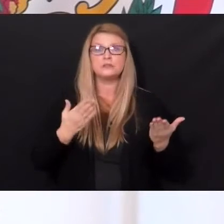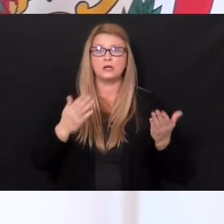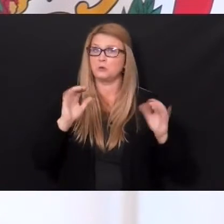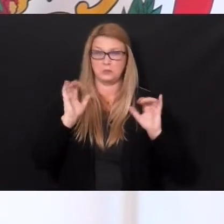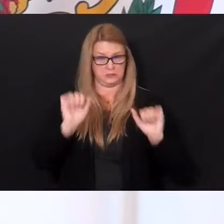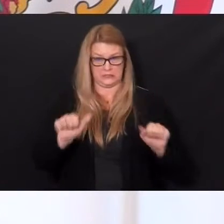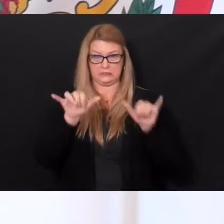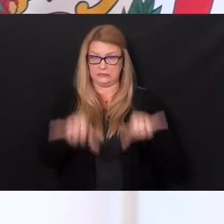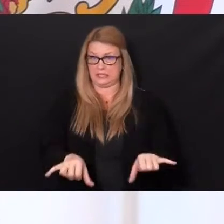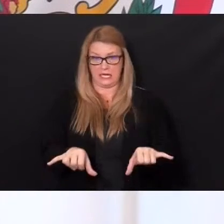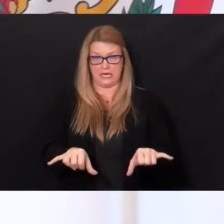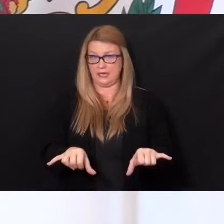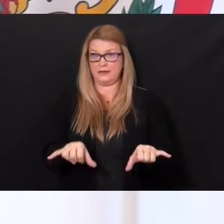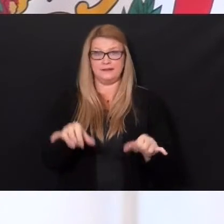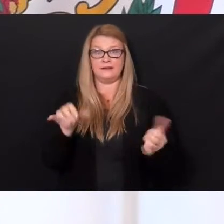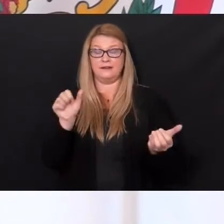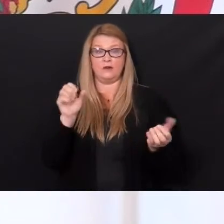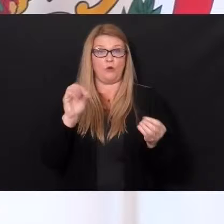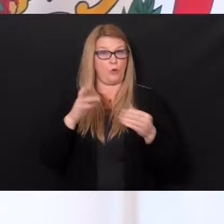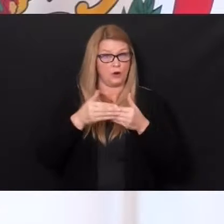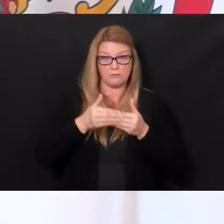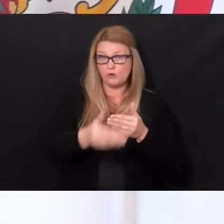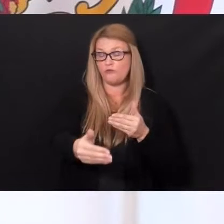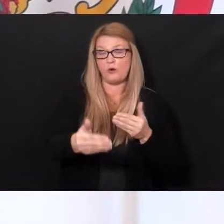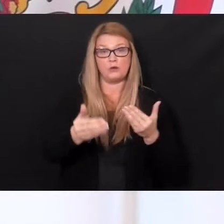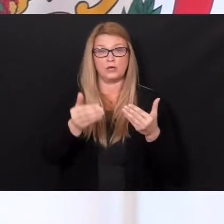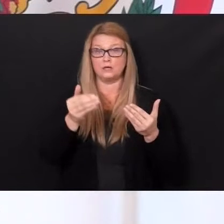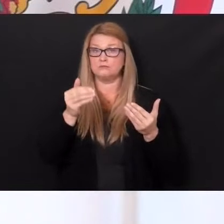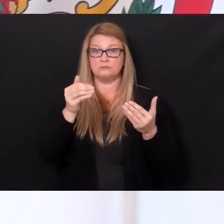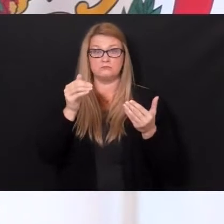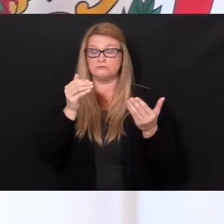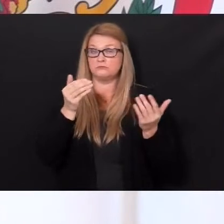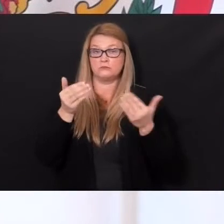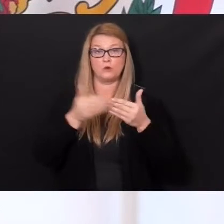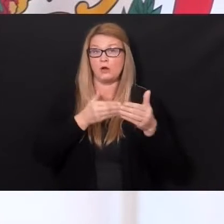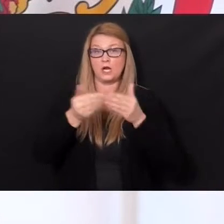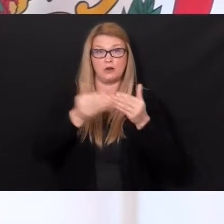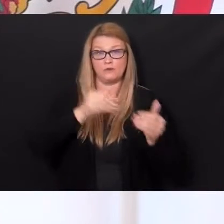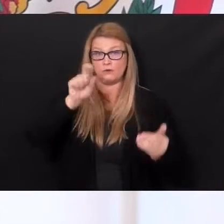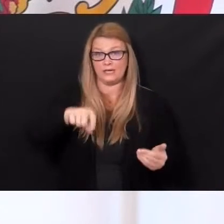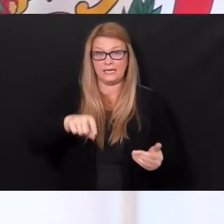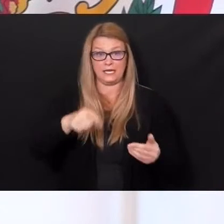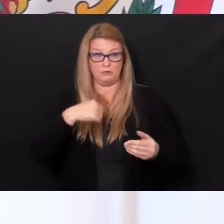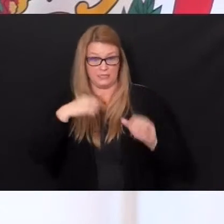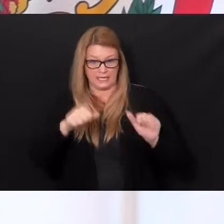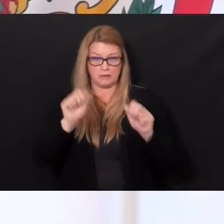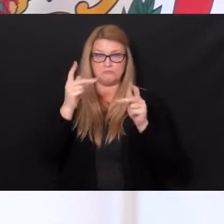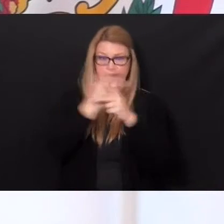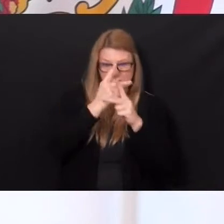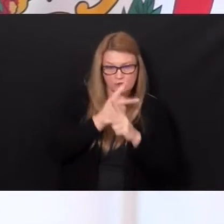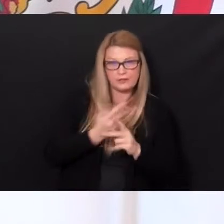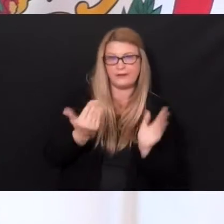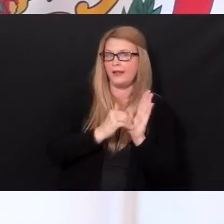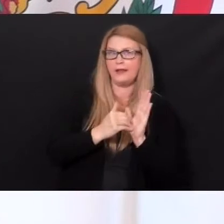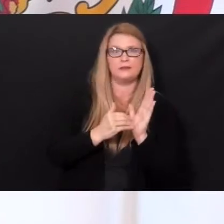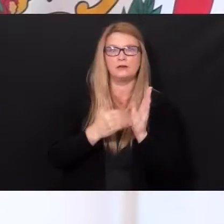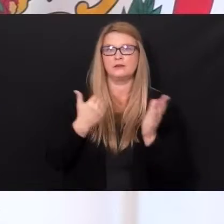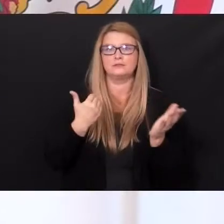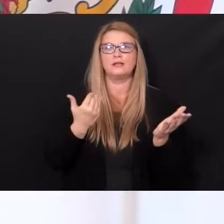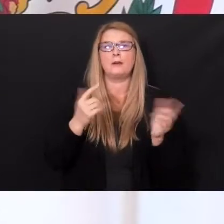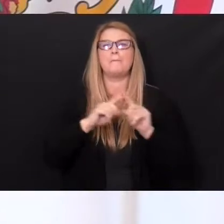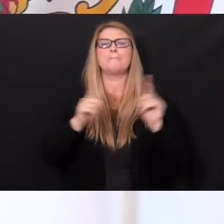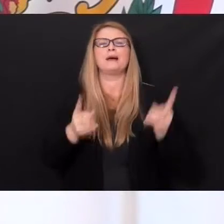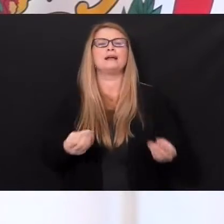further. Or go on further, you know, and absolutely measure again. You know, but this